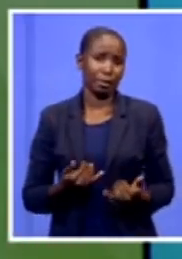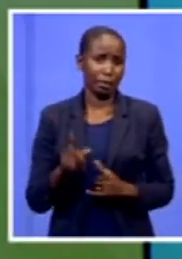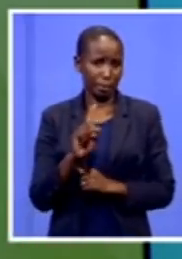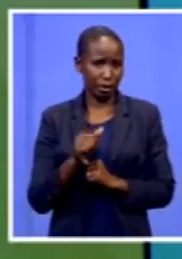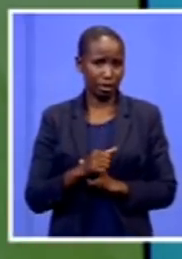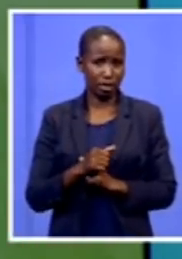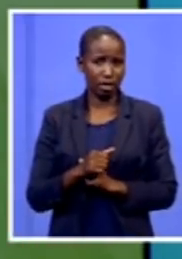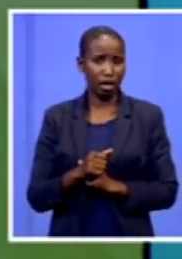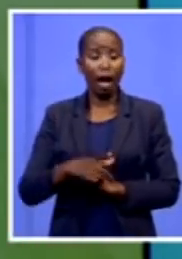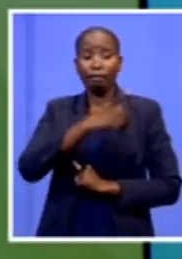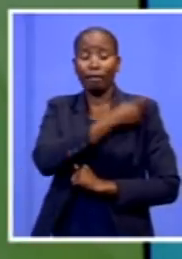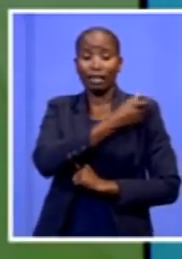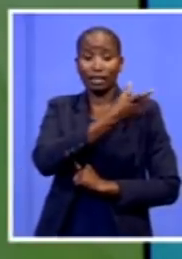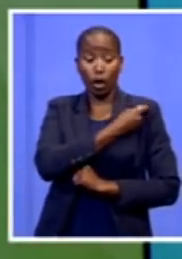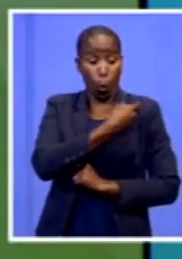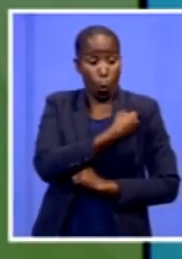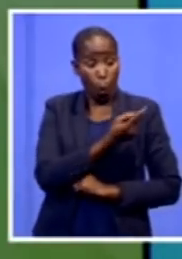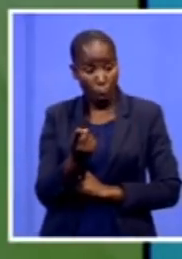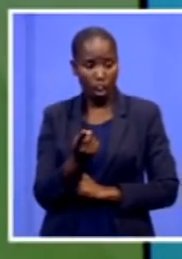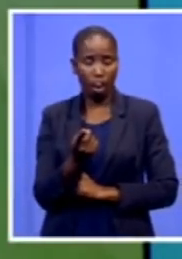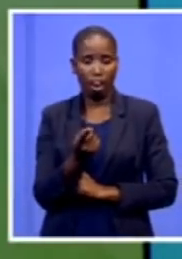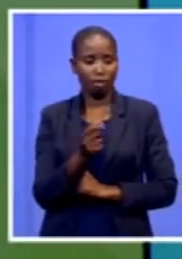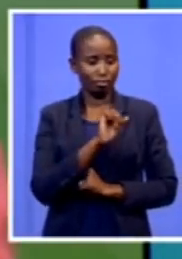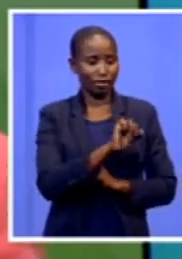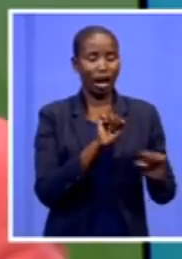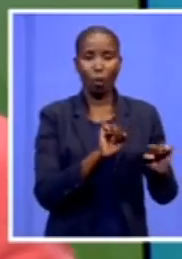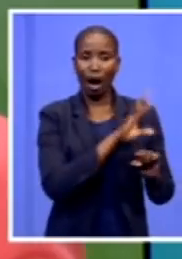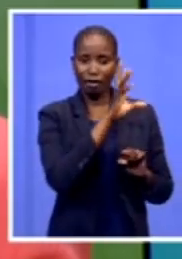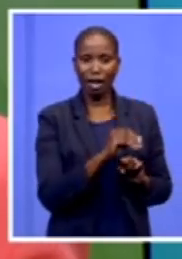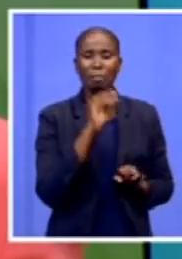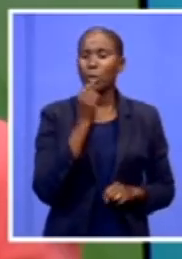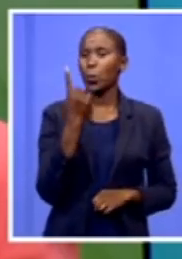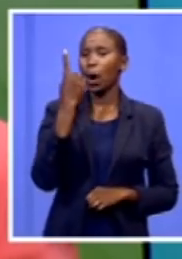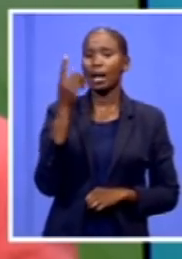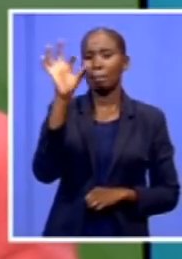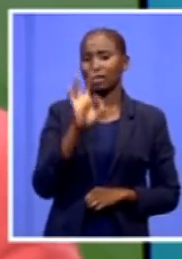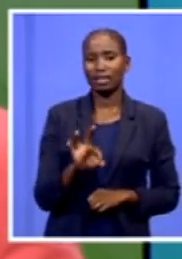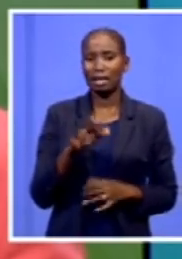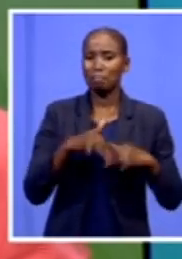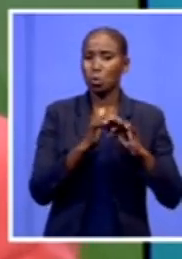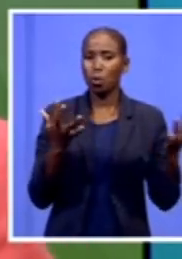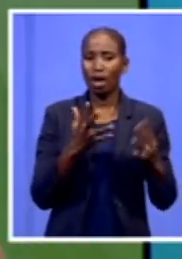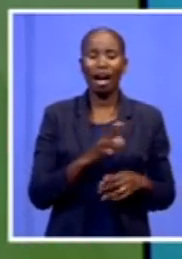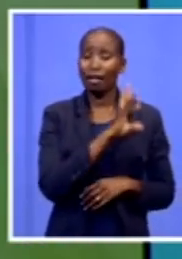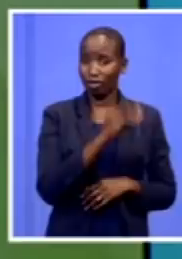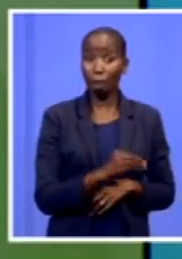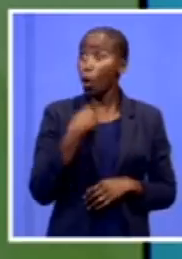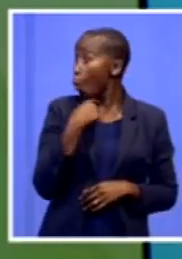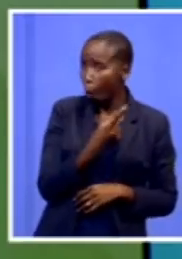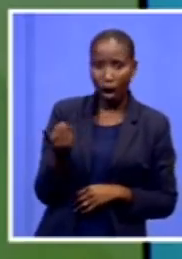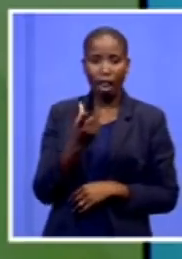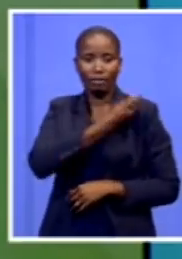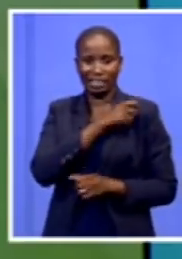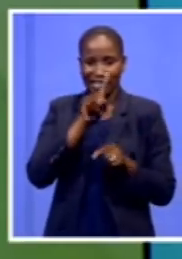Africa, 1% is produced in Africa, of all the vaccines. And rightly so, the goal is